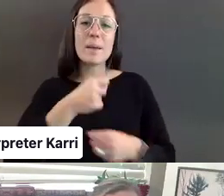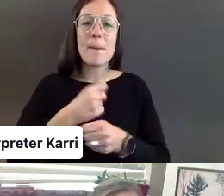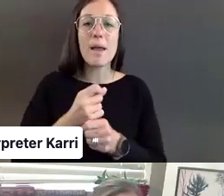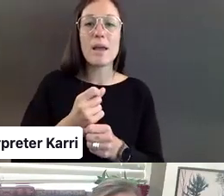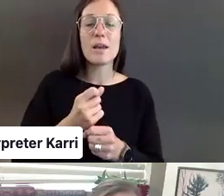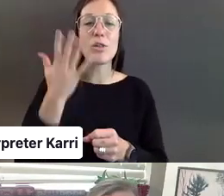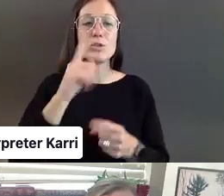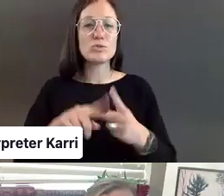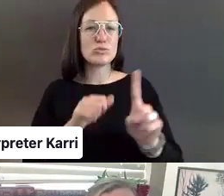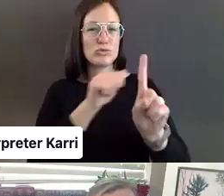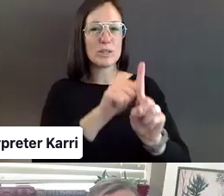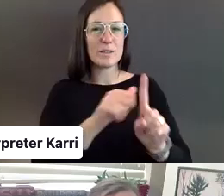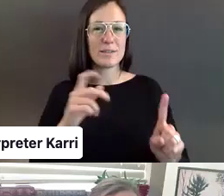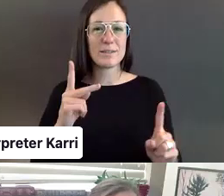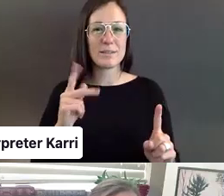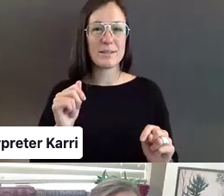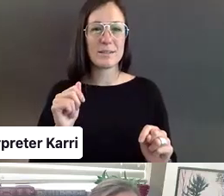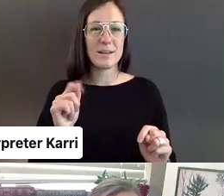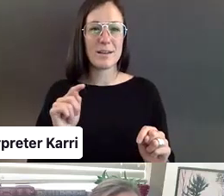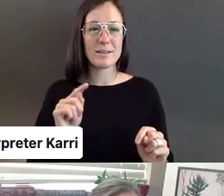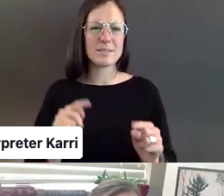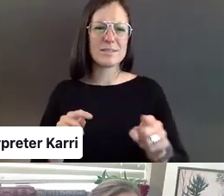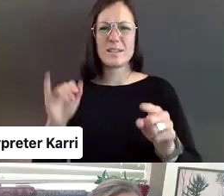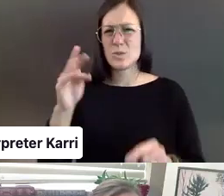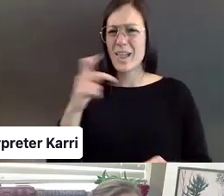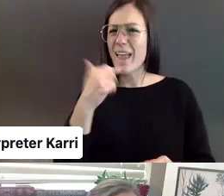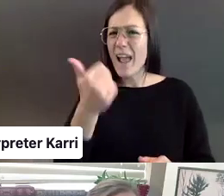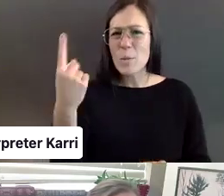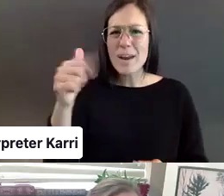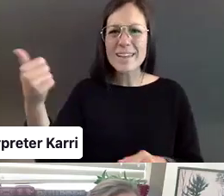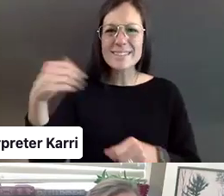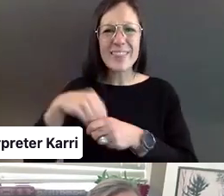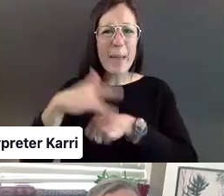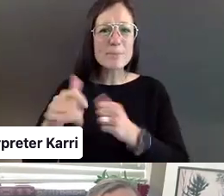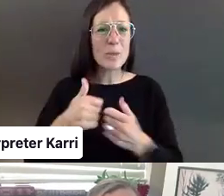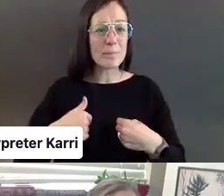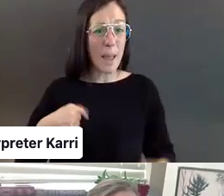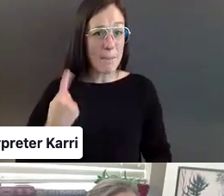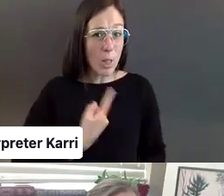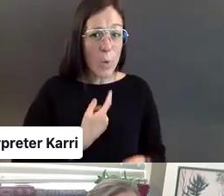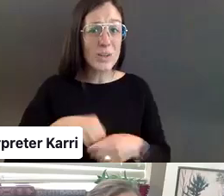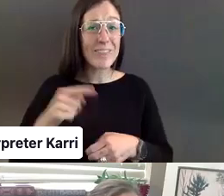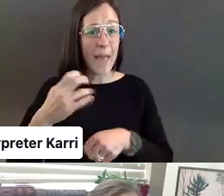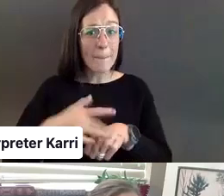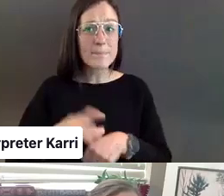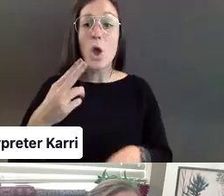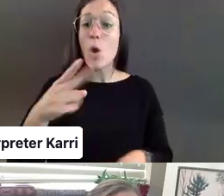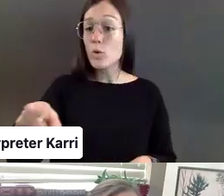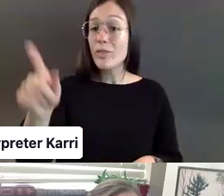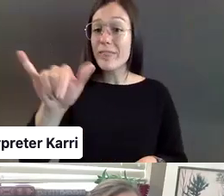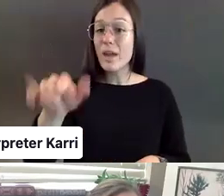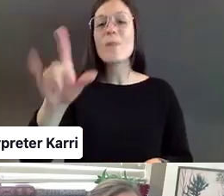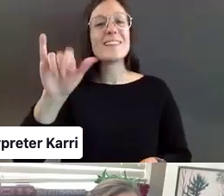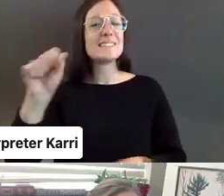Cass. Oh. Okay. Is anyone else there with me? Am I all by myself? Oh, you're Yep. there. I Oh, went there Lisa, you're